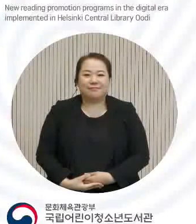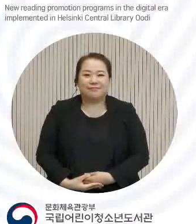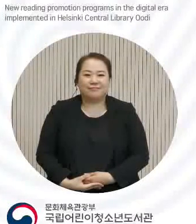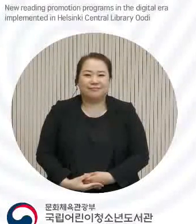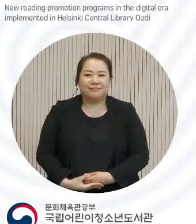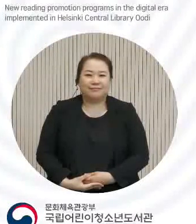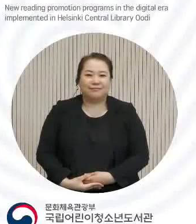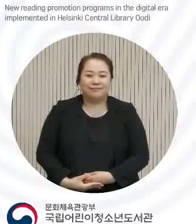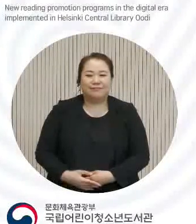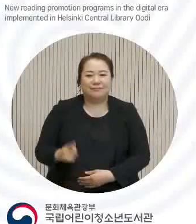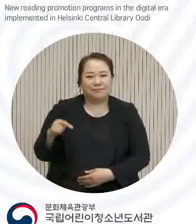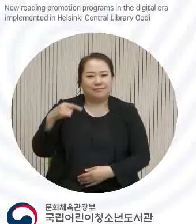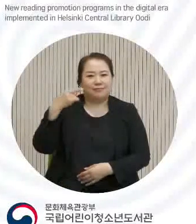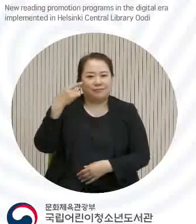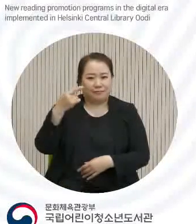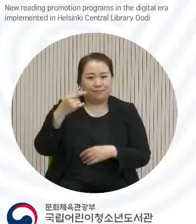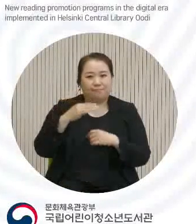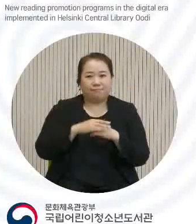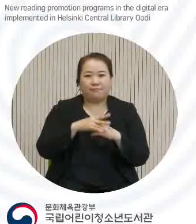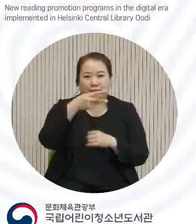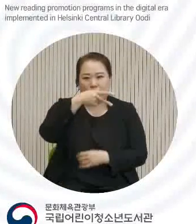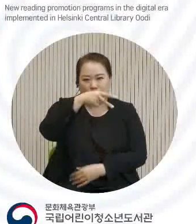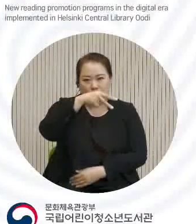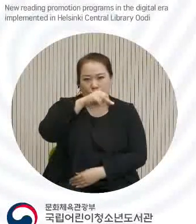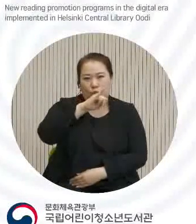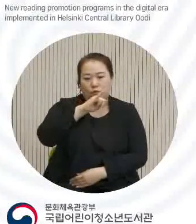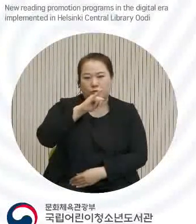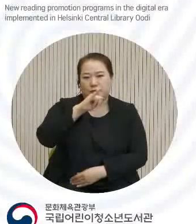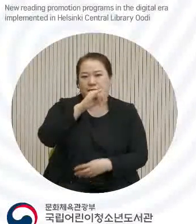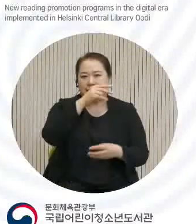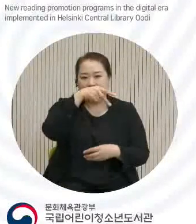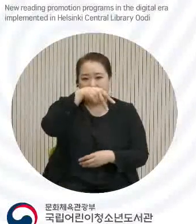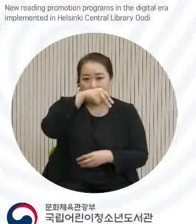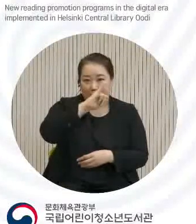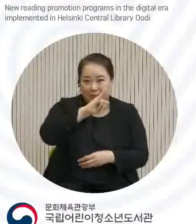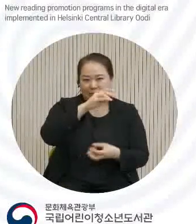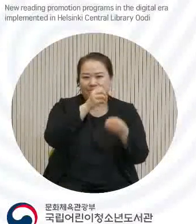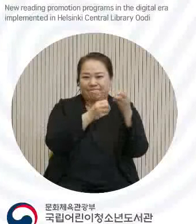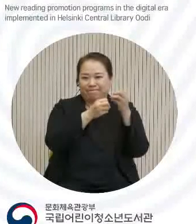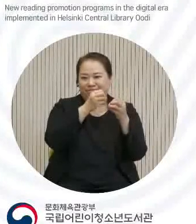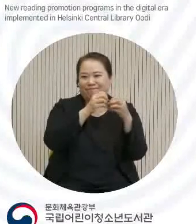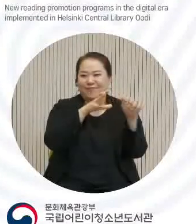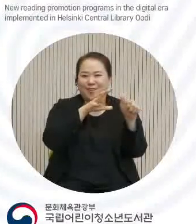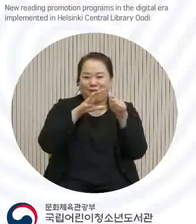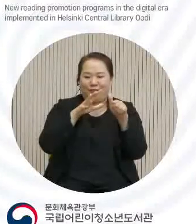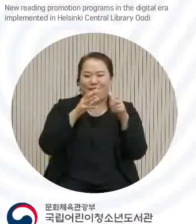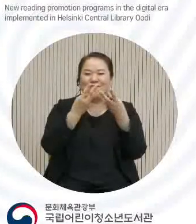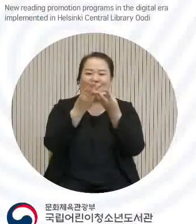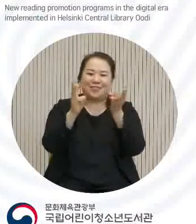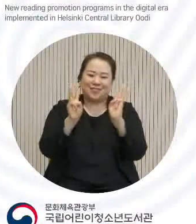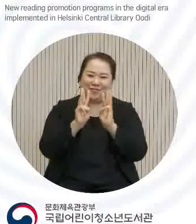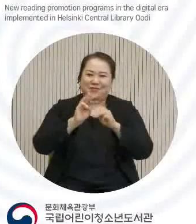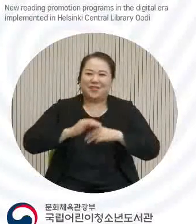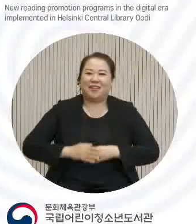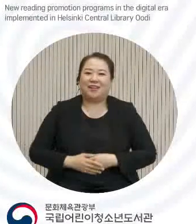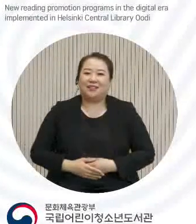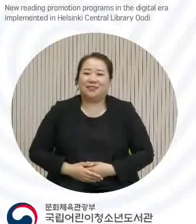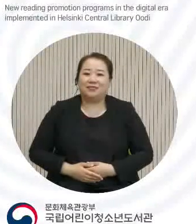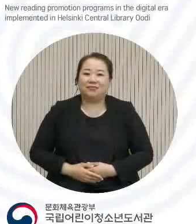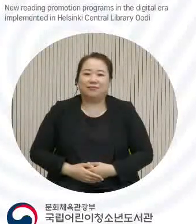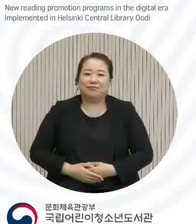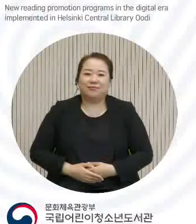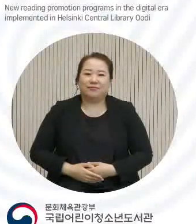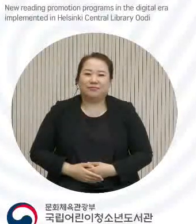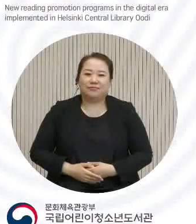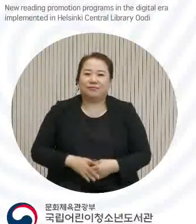Next, I will introduce a couple different kind of workshops dedicated to poetry. It's all about making poetry more interesting